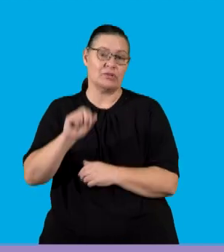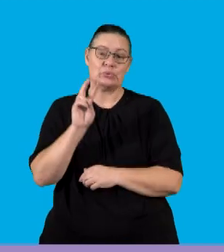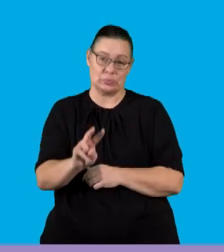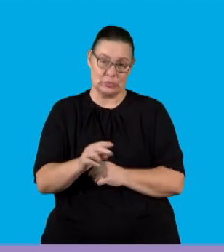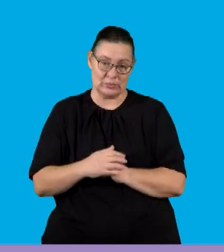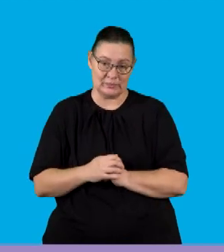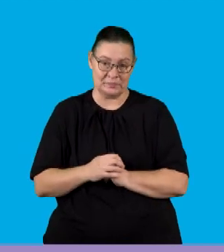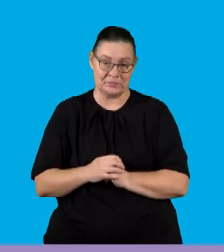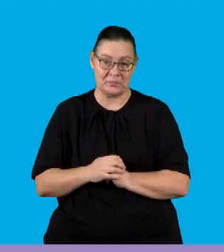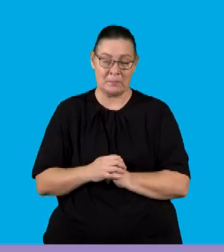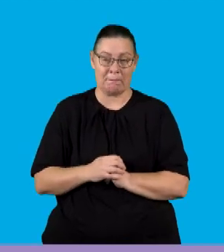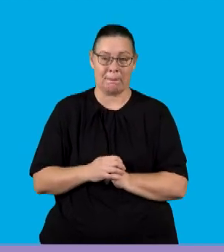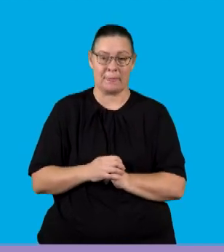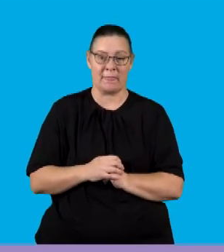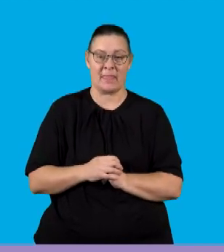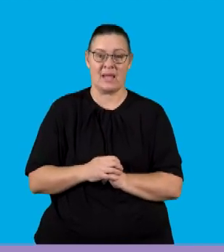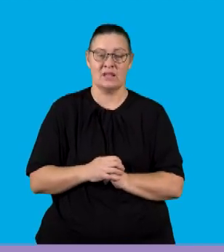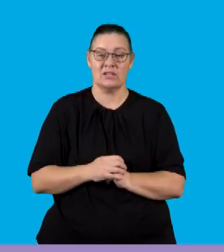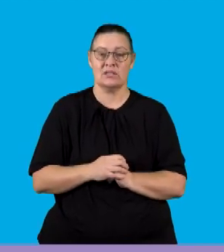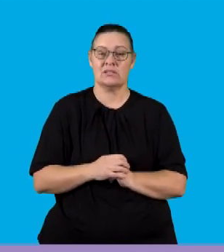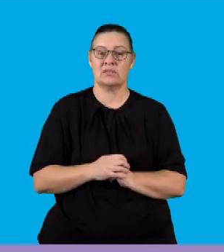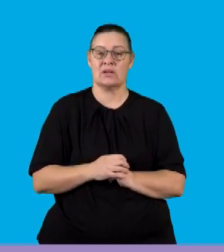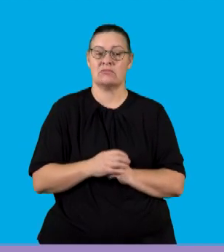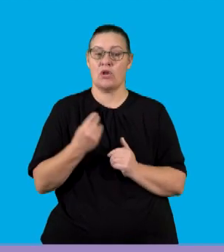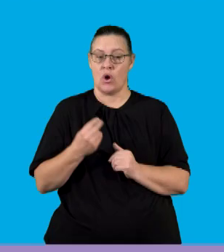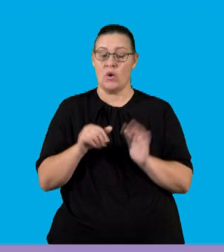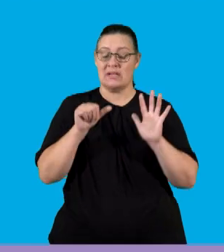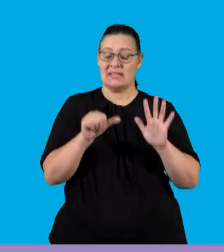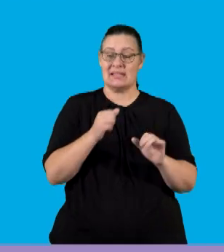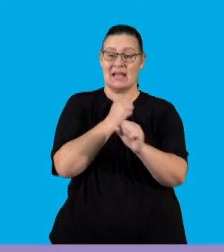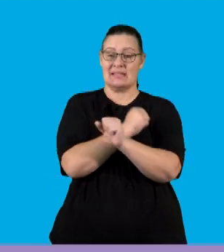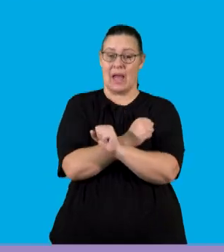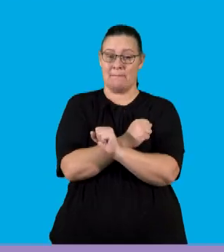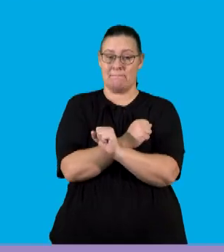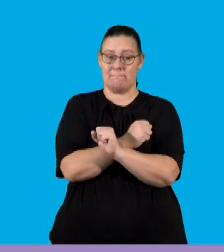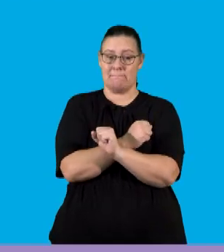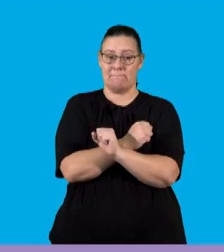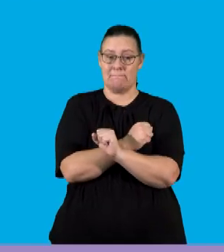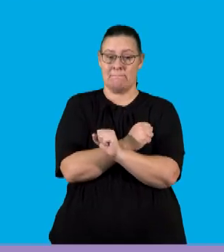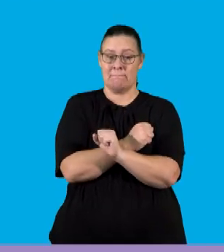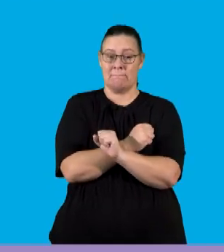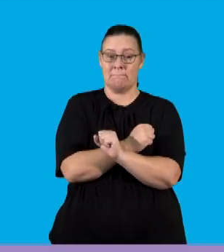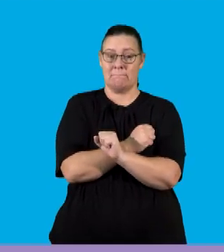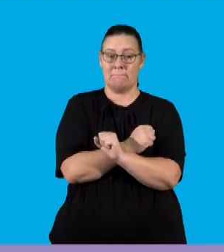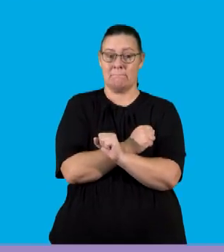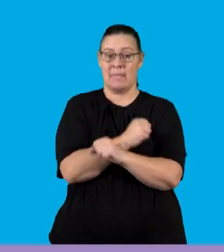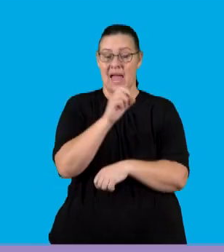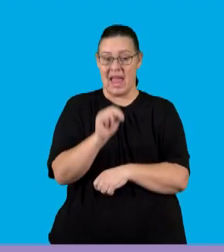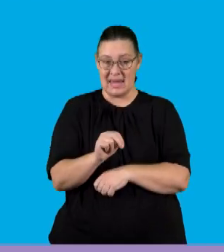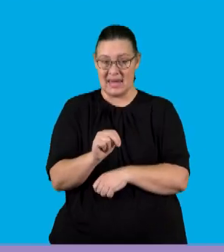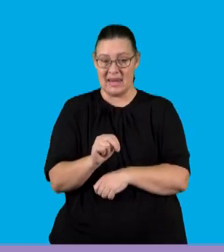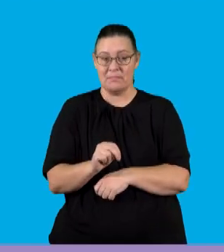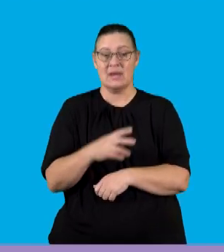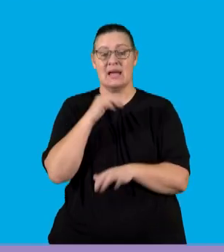subtracting by 2. So that is going to give us, of course, what is 6 multiplied by n? That is 6n, and